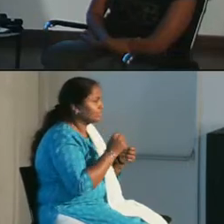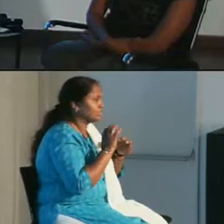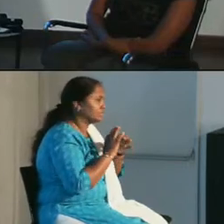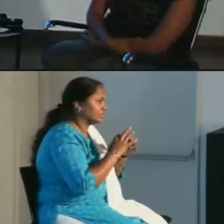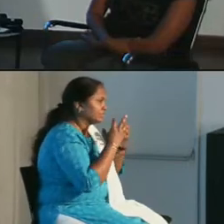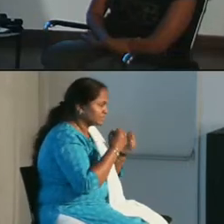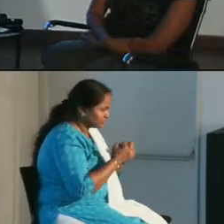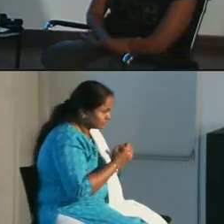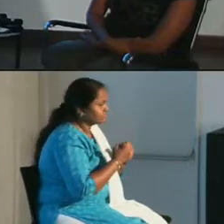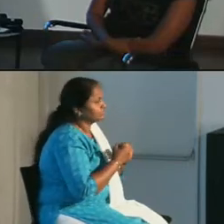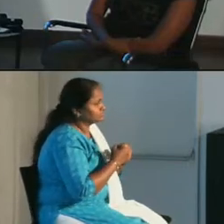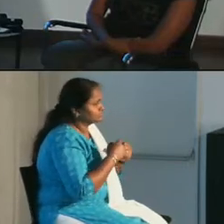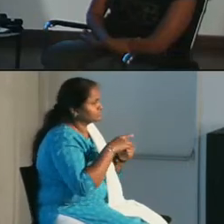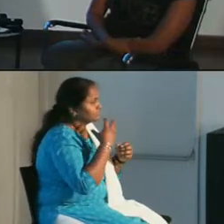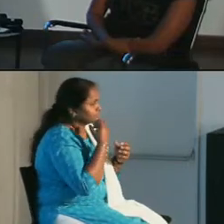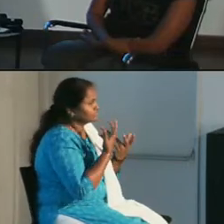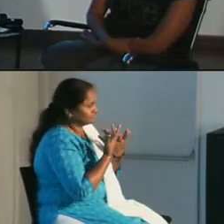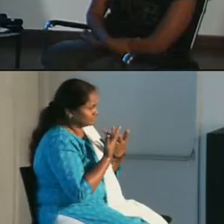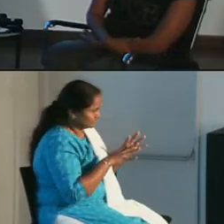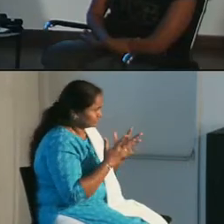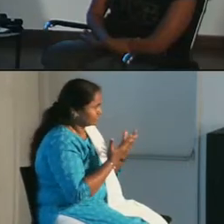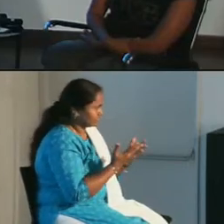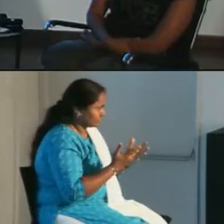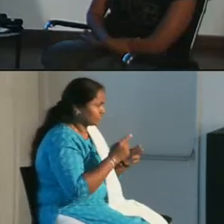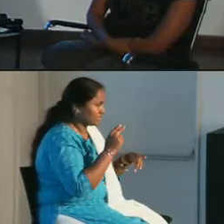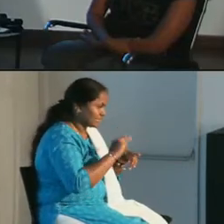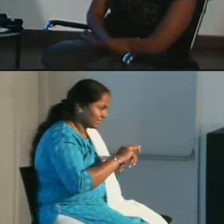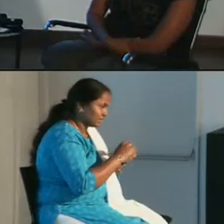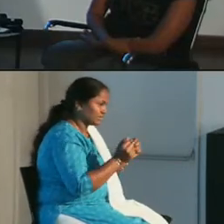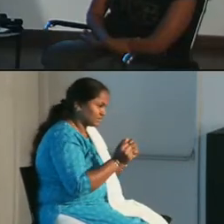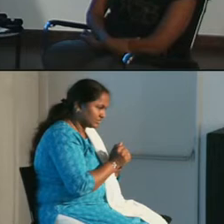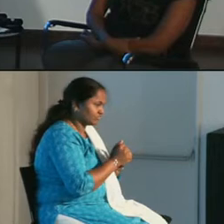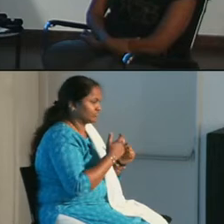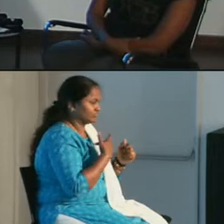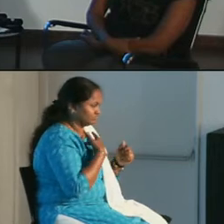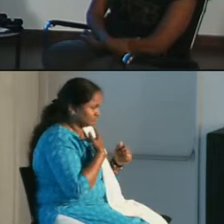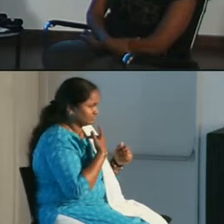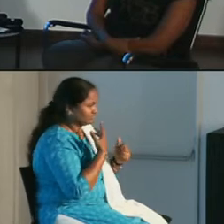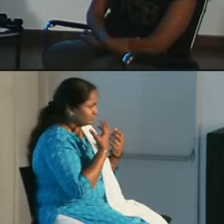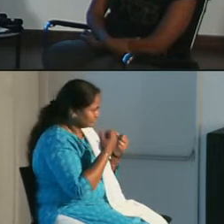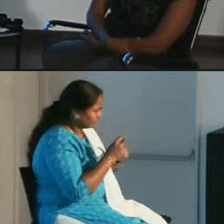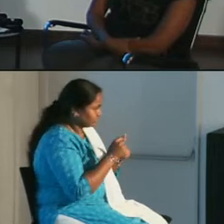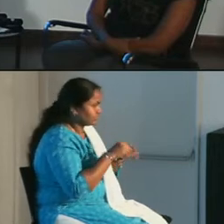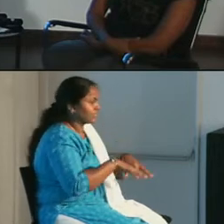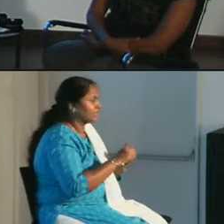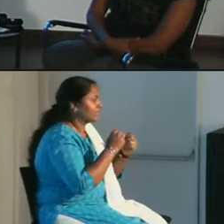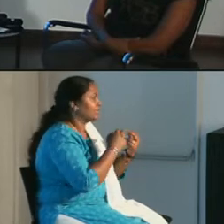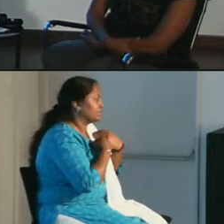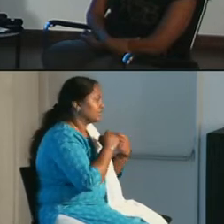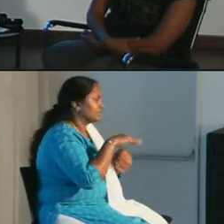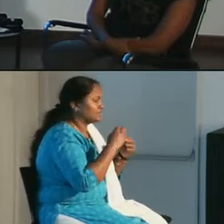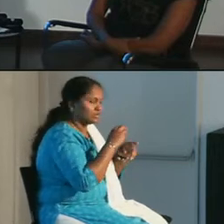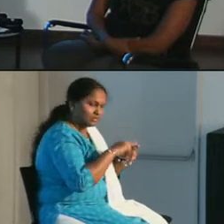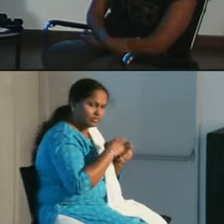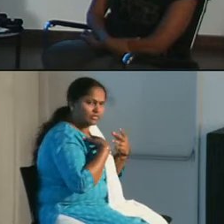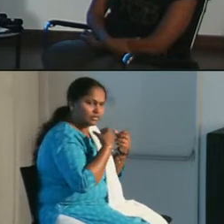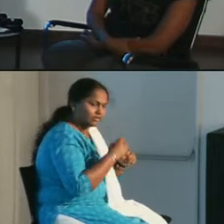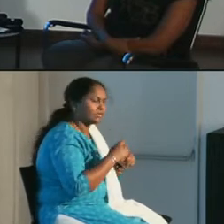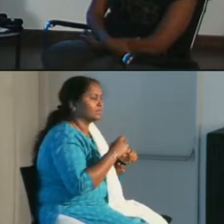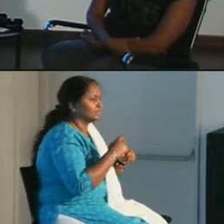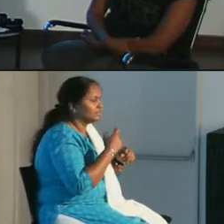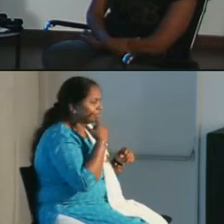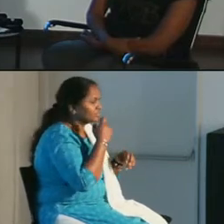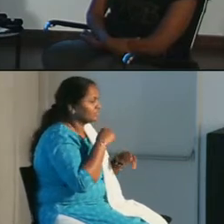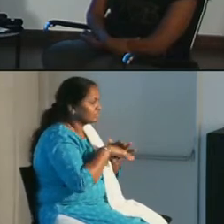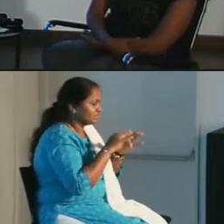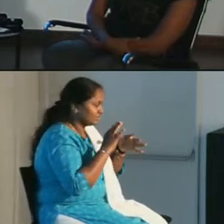conscious. It's something to sit with, recognize, and take responsibility of. And that's my commitment. And